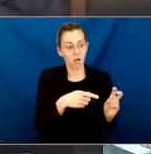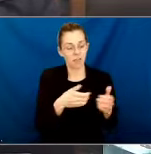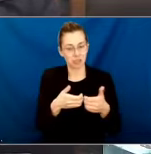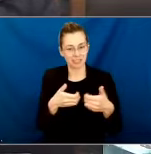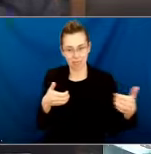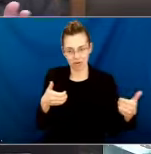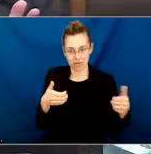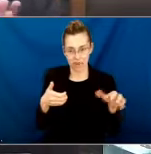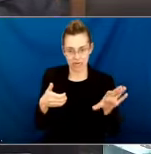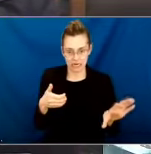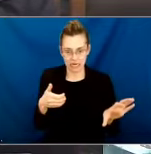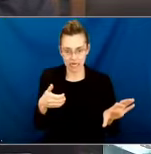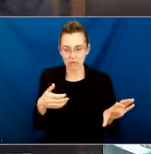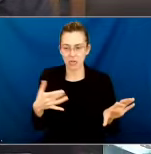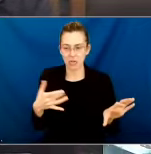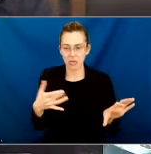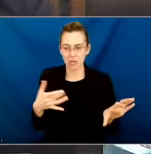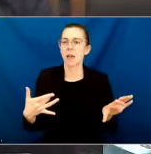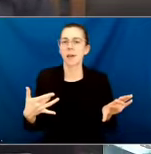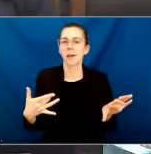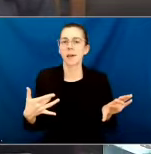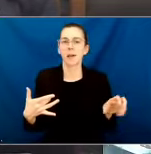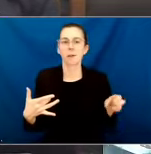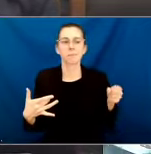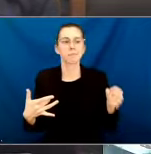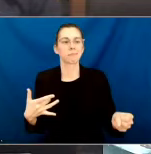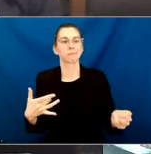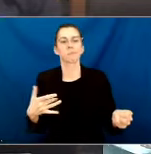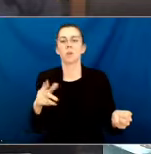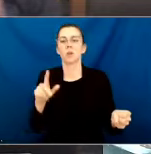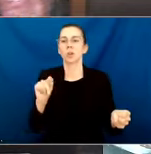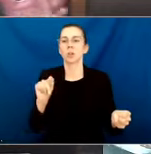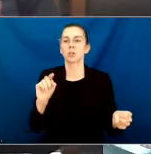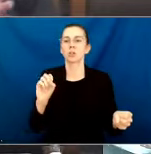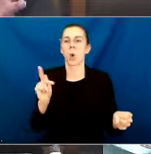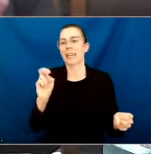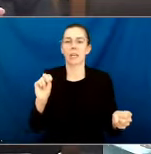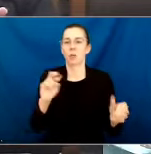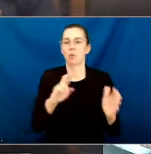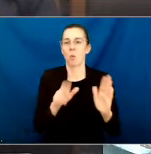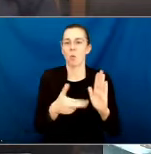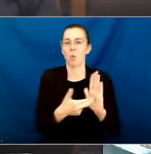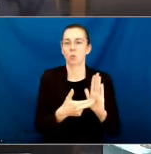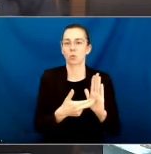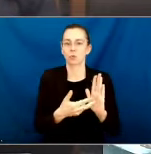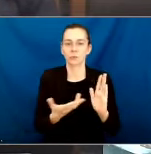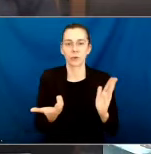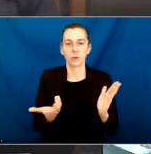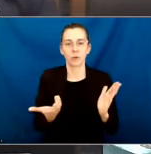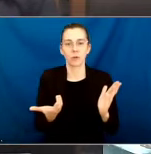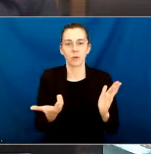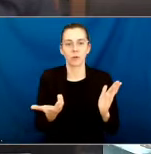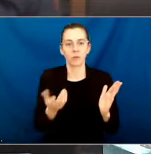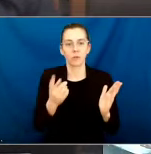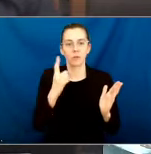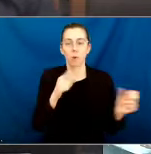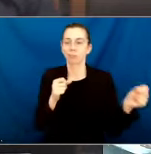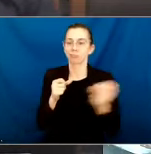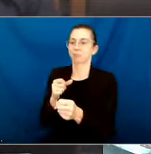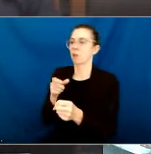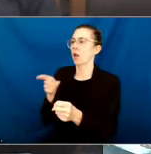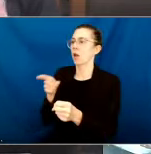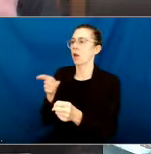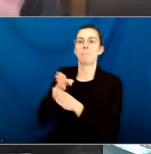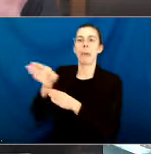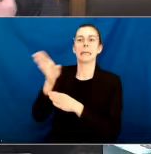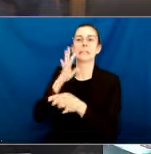them into what ends up being token roles, either on a main decision-making group. There may be one